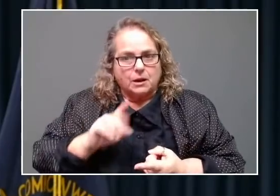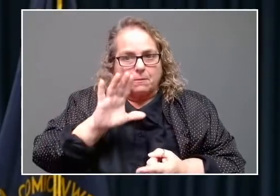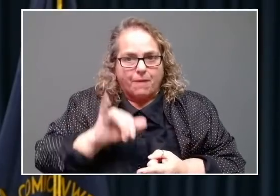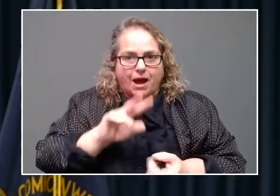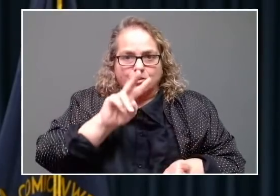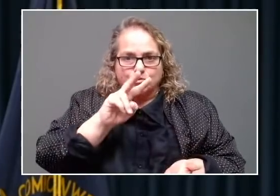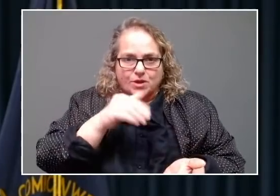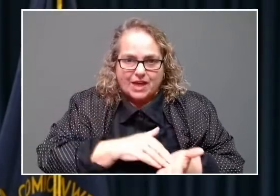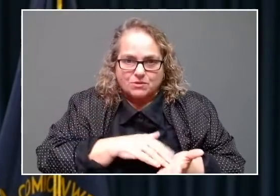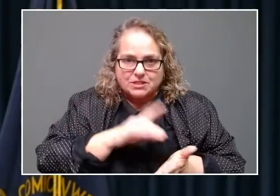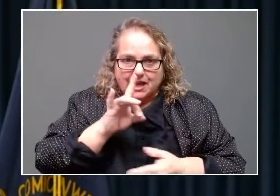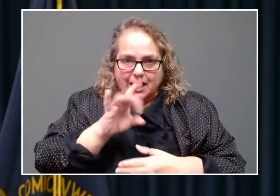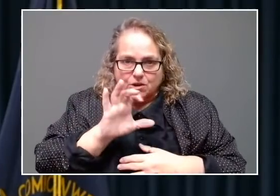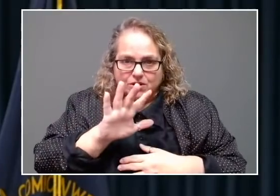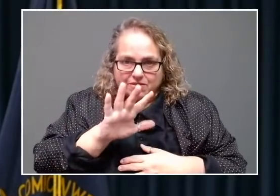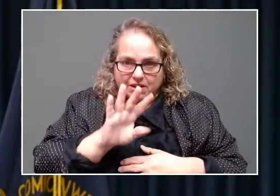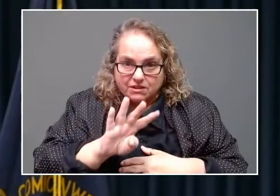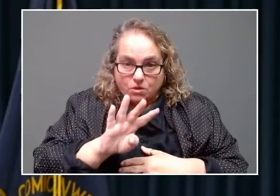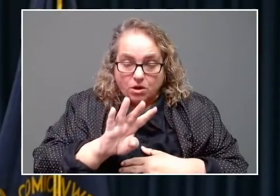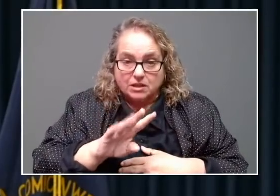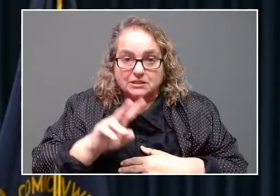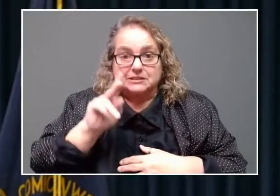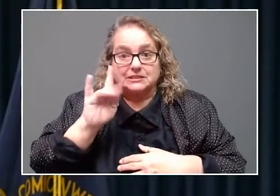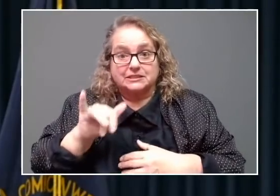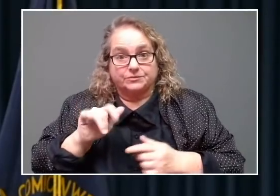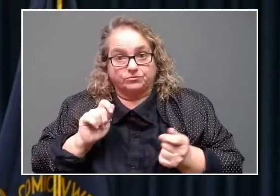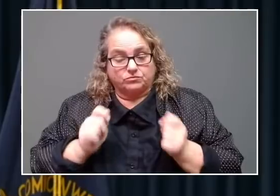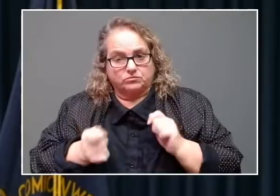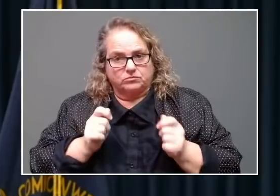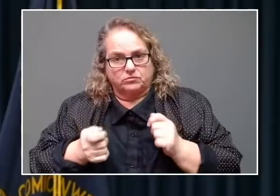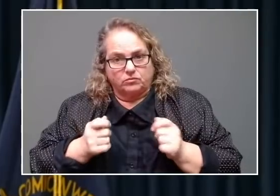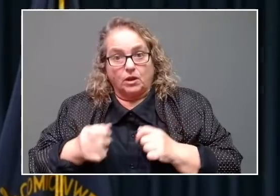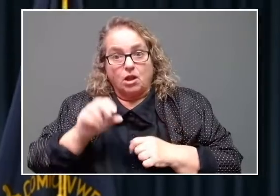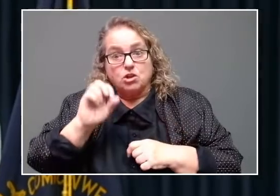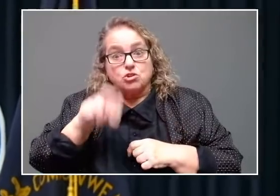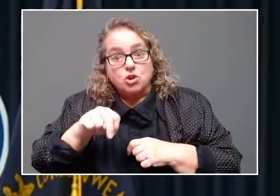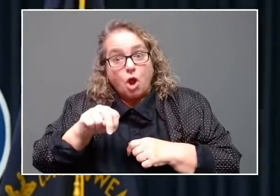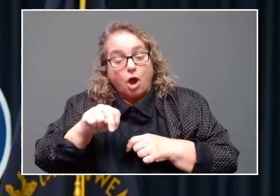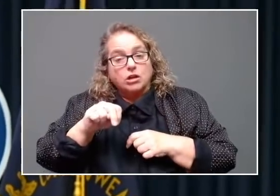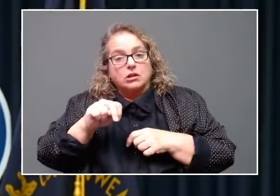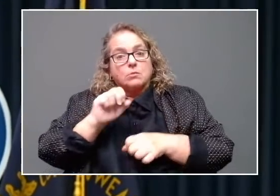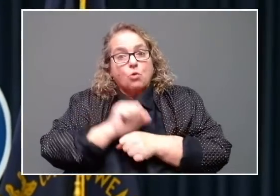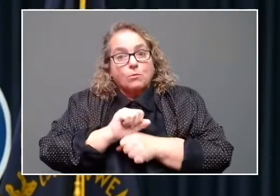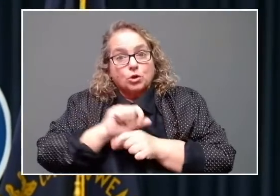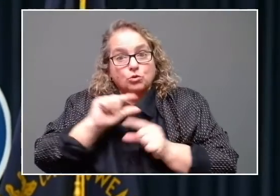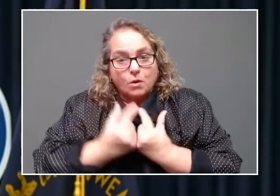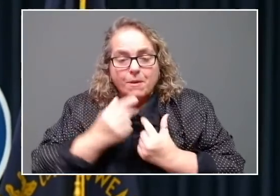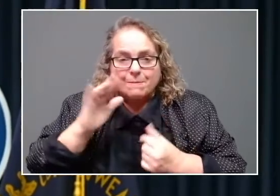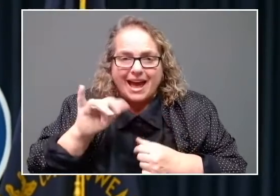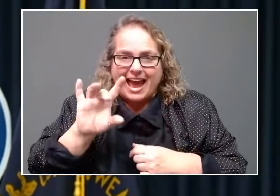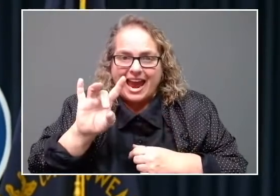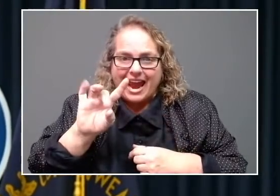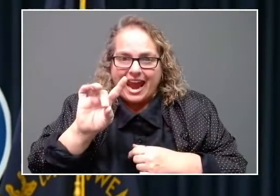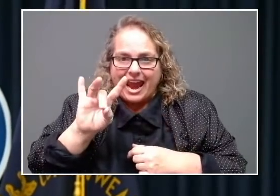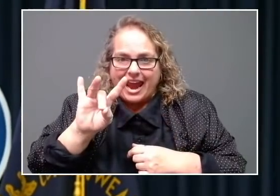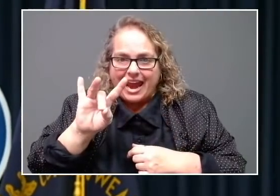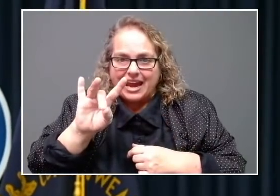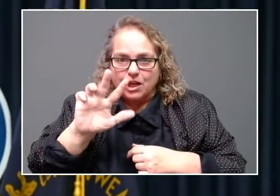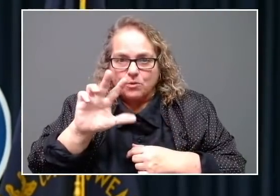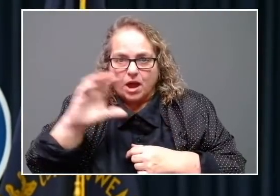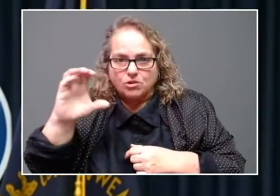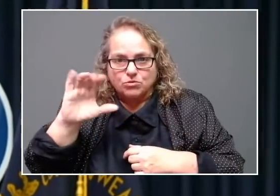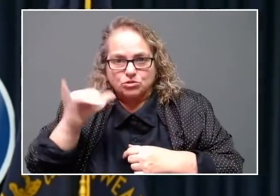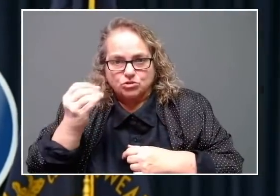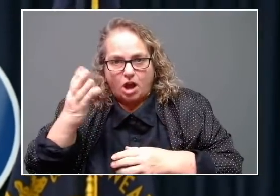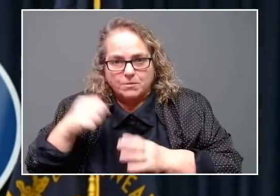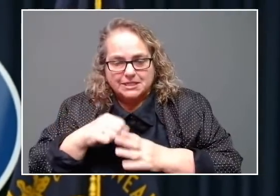2,854. Kentucky's seasonally adjusted non-farm employment grew by 8,300 jobs in December compared to